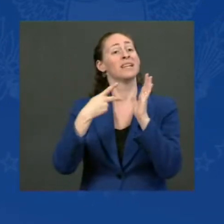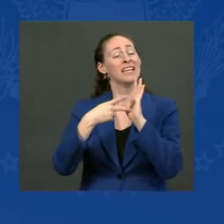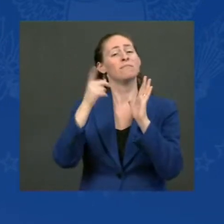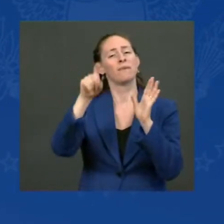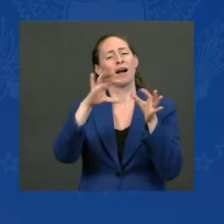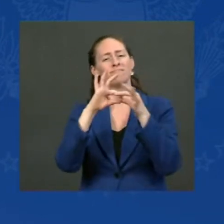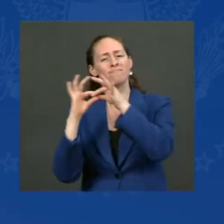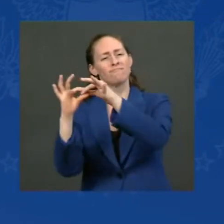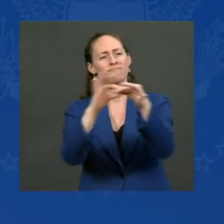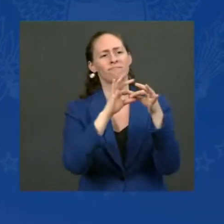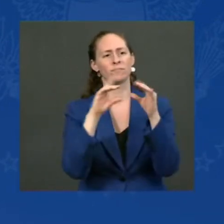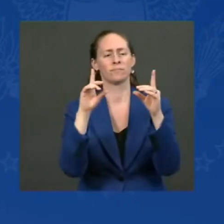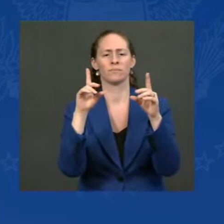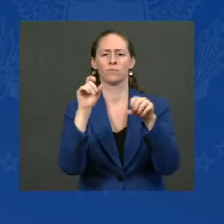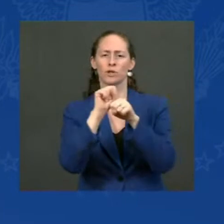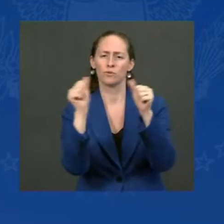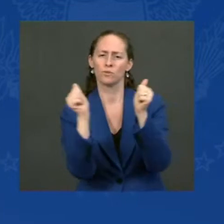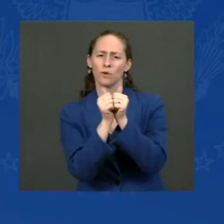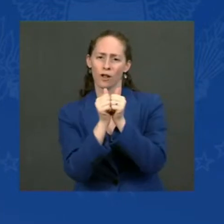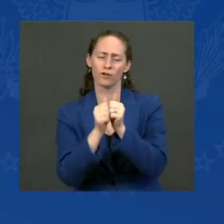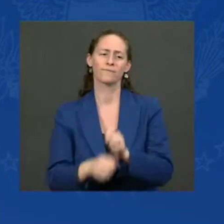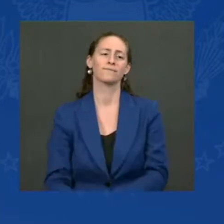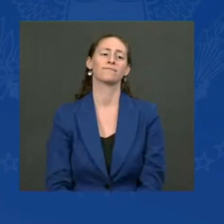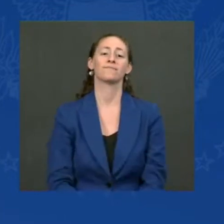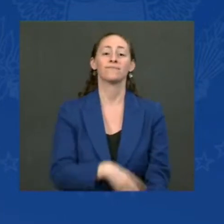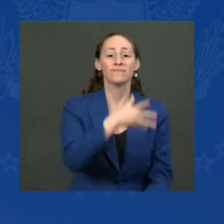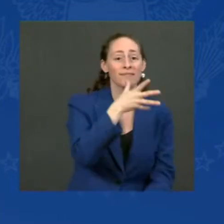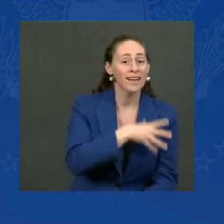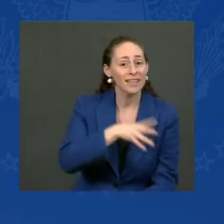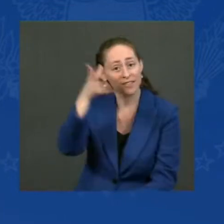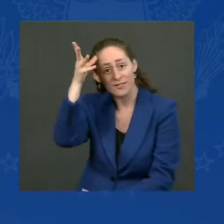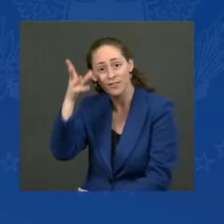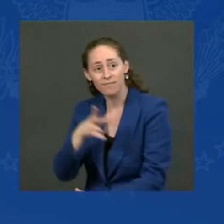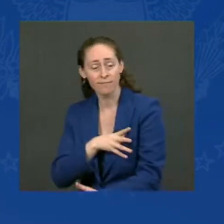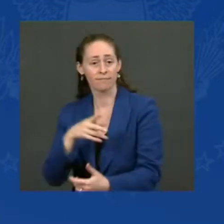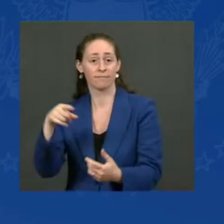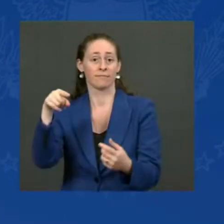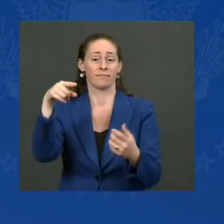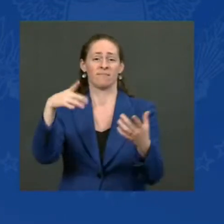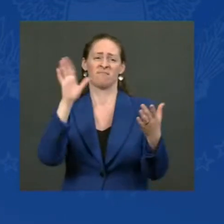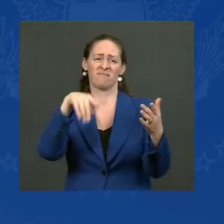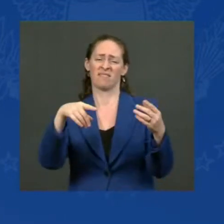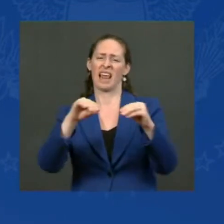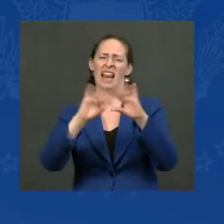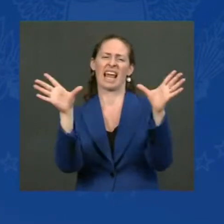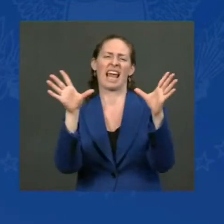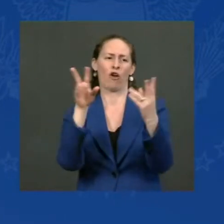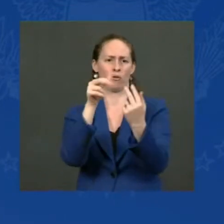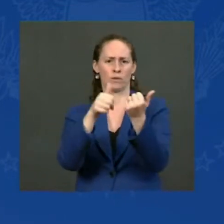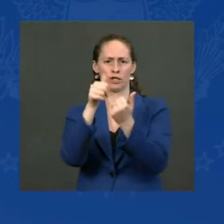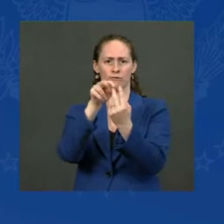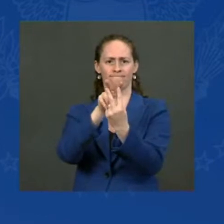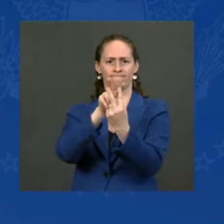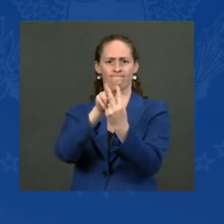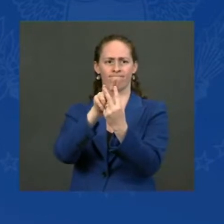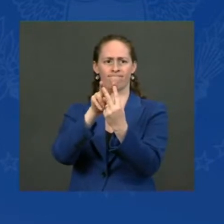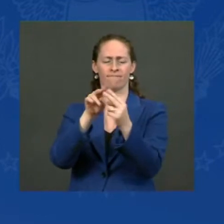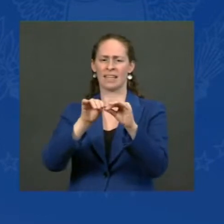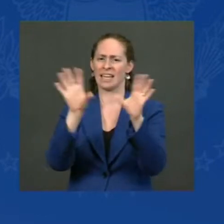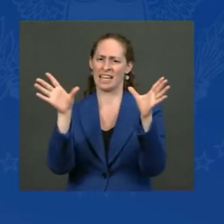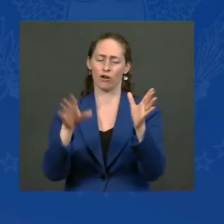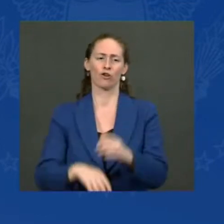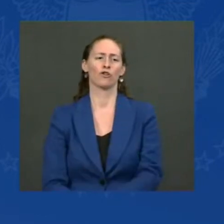Ladies and gentlemen, this is the clear and urgent choice that we face here at the dawning of what must be